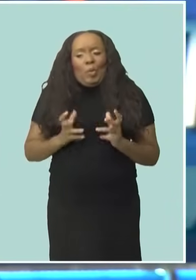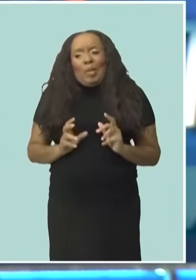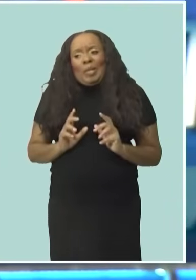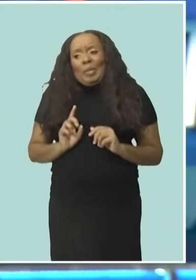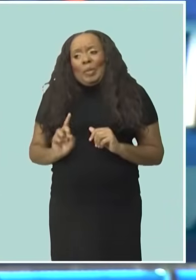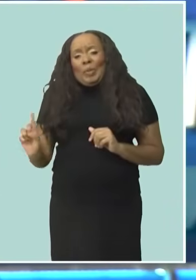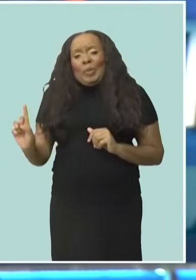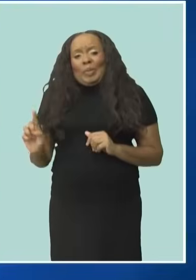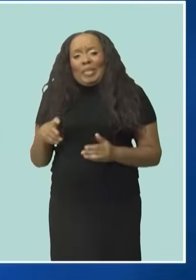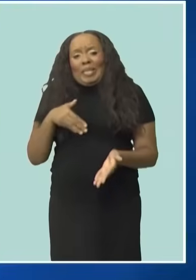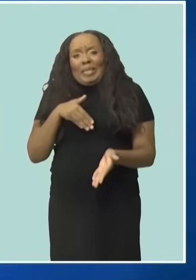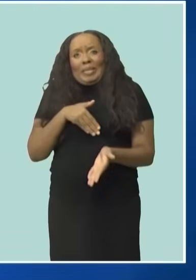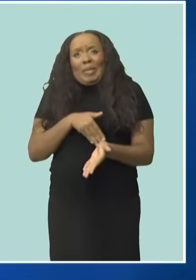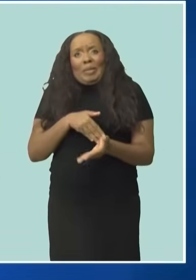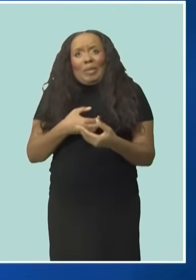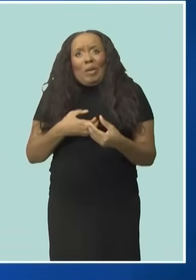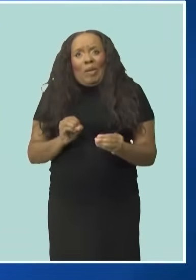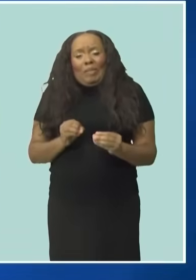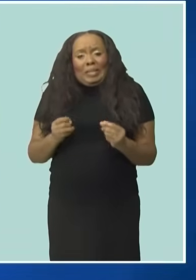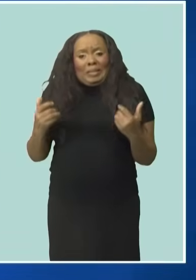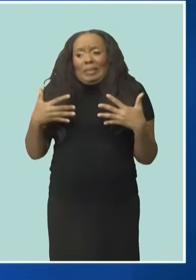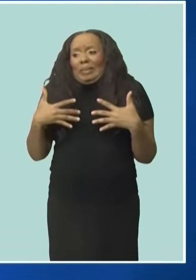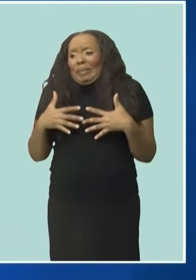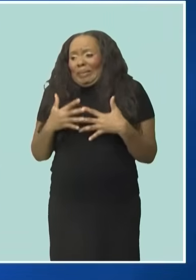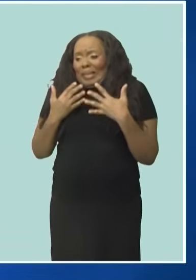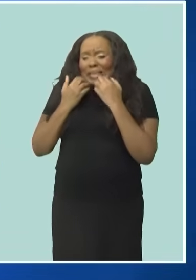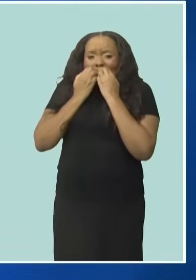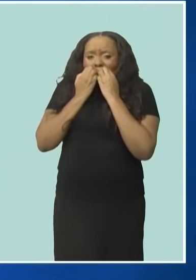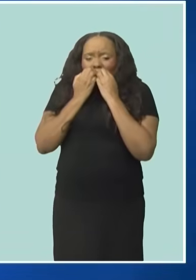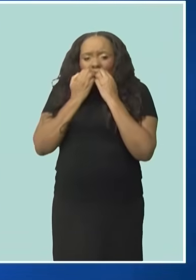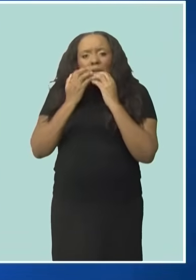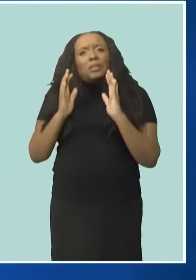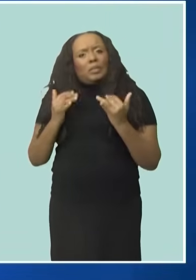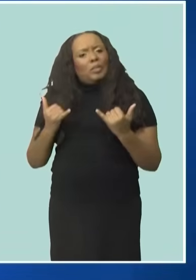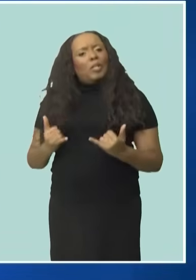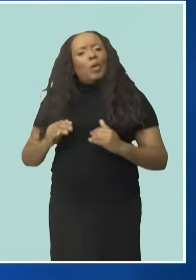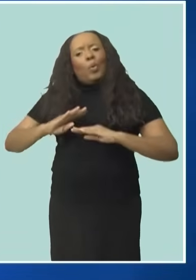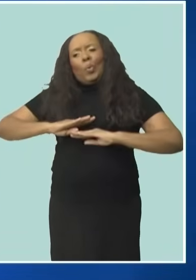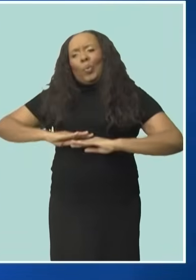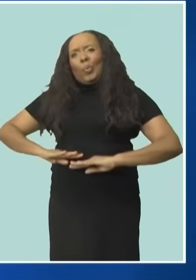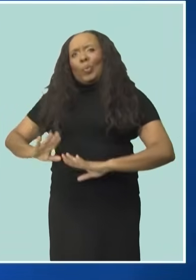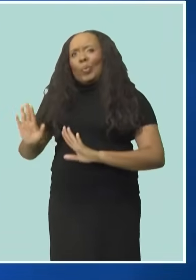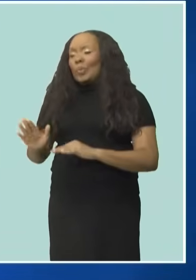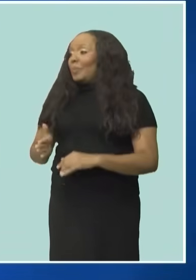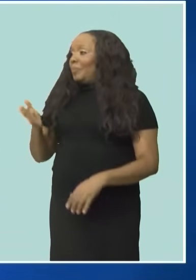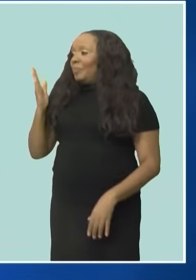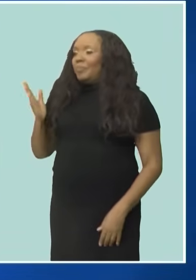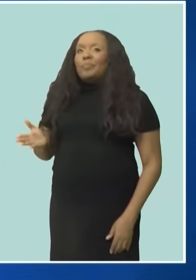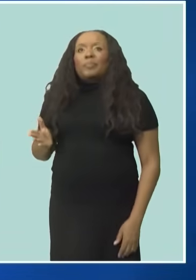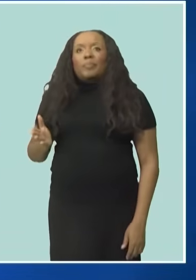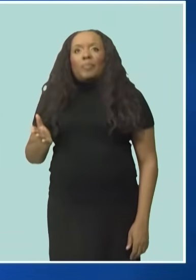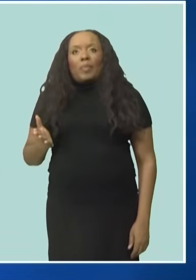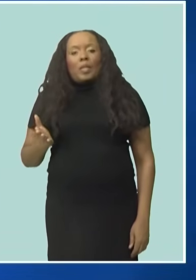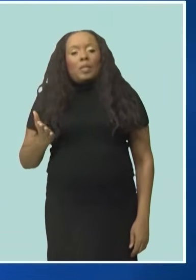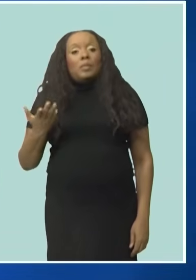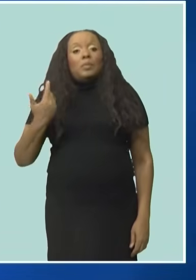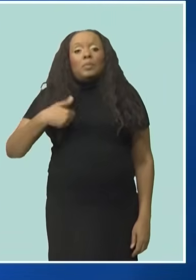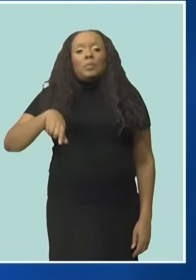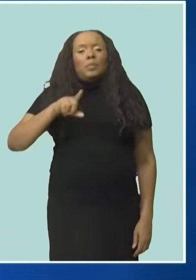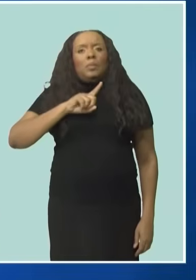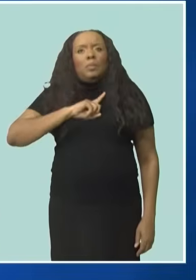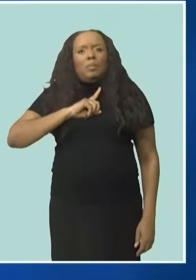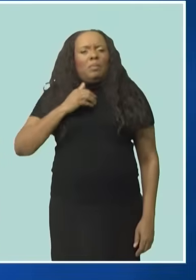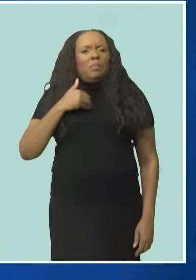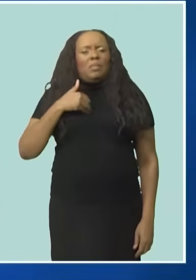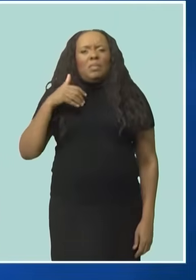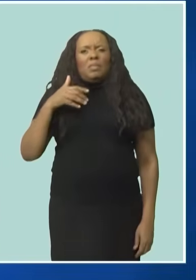office. It started at the beginning of July. The last one will be in a few days, Saturday. It started, I think we did